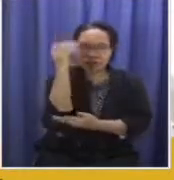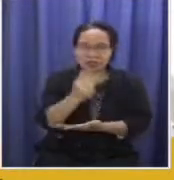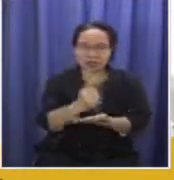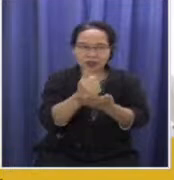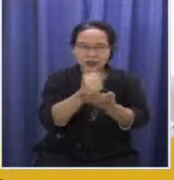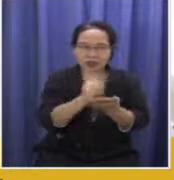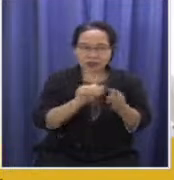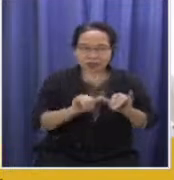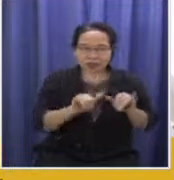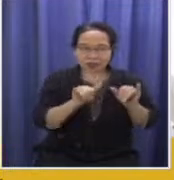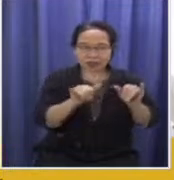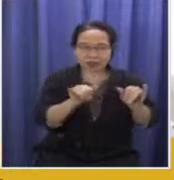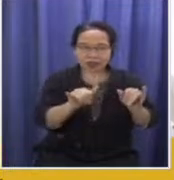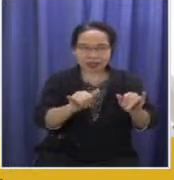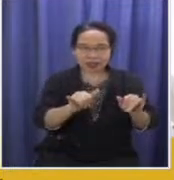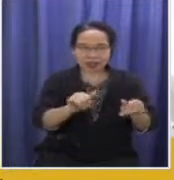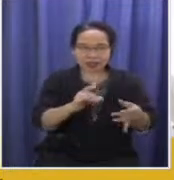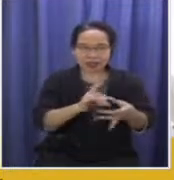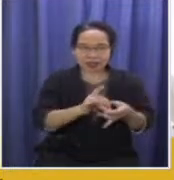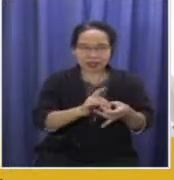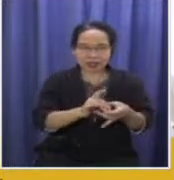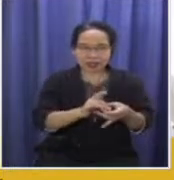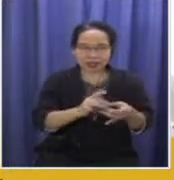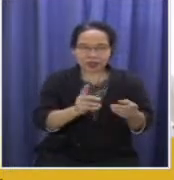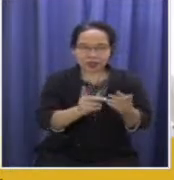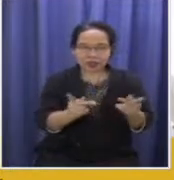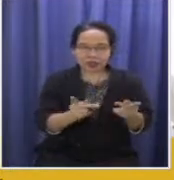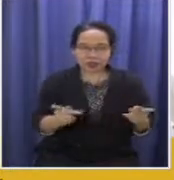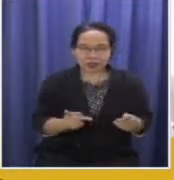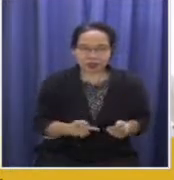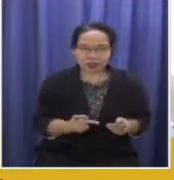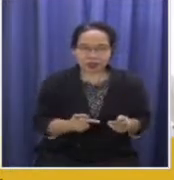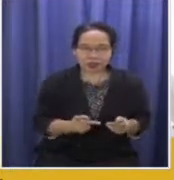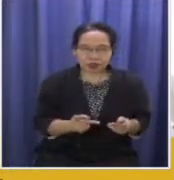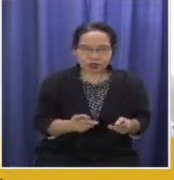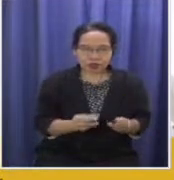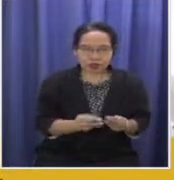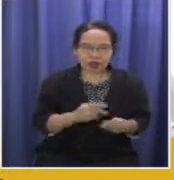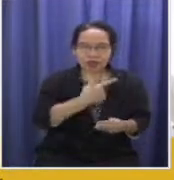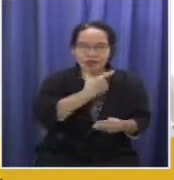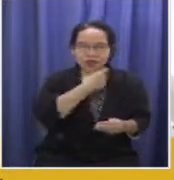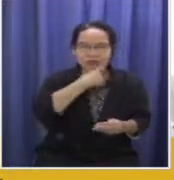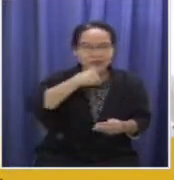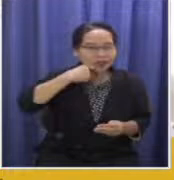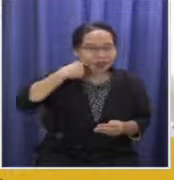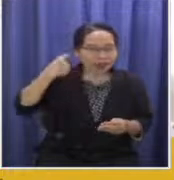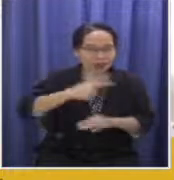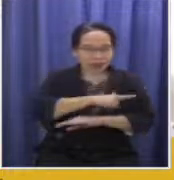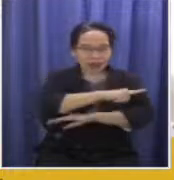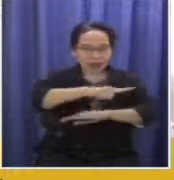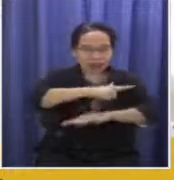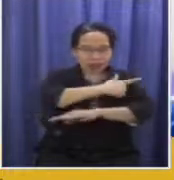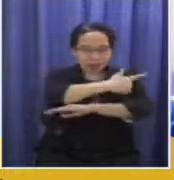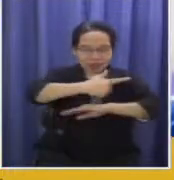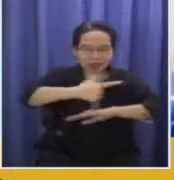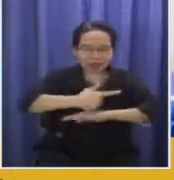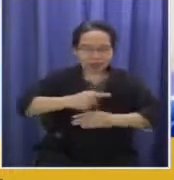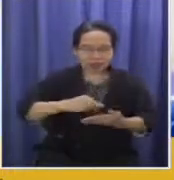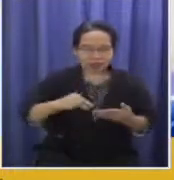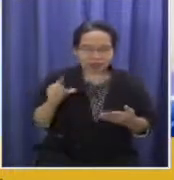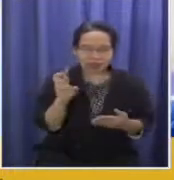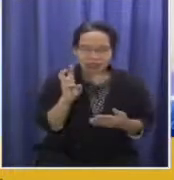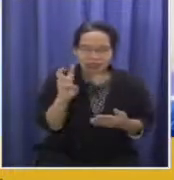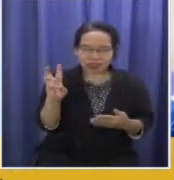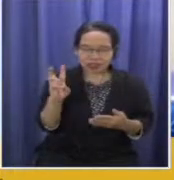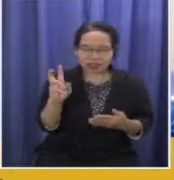the maintenance of the position of the dry land. That's why in verse 16,